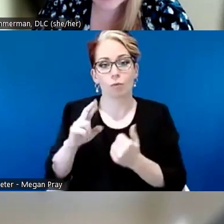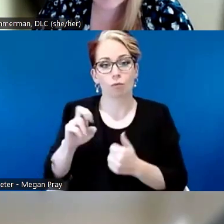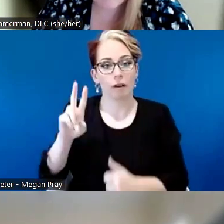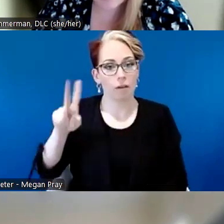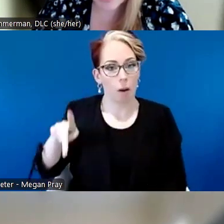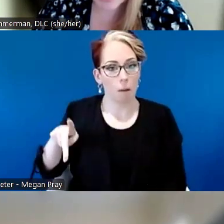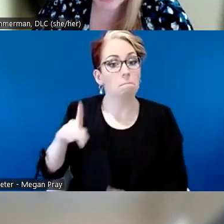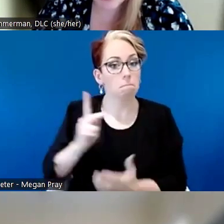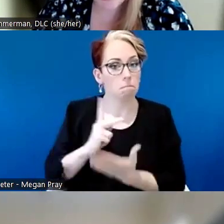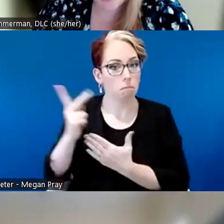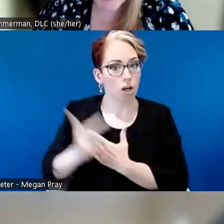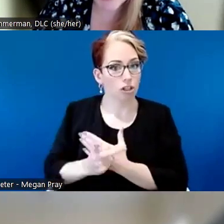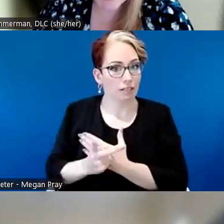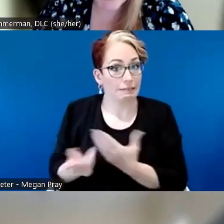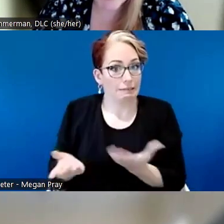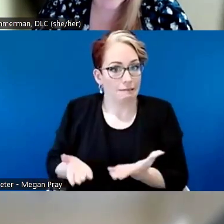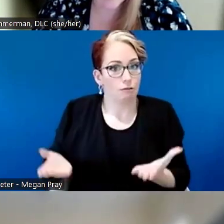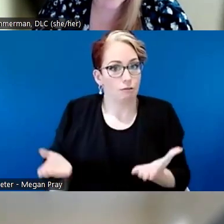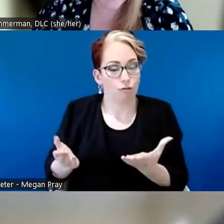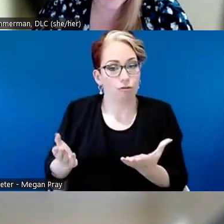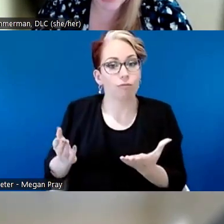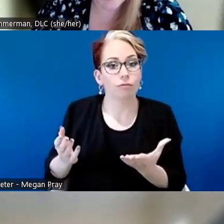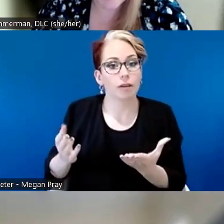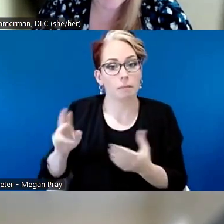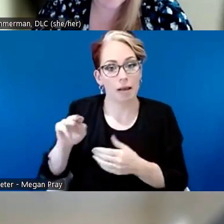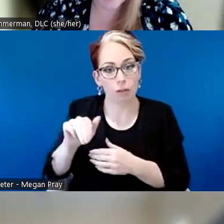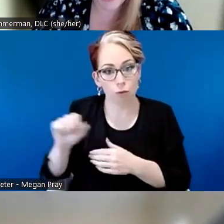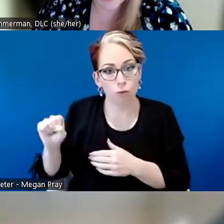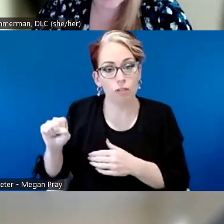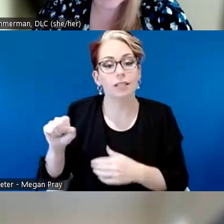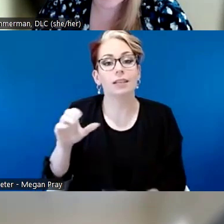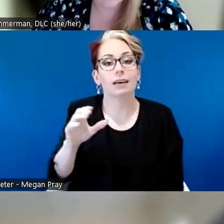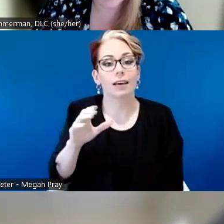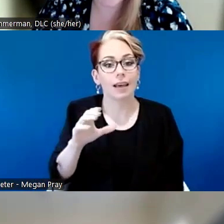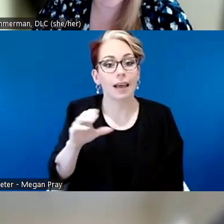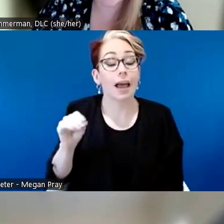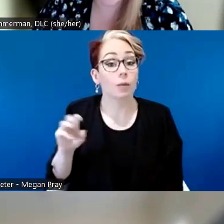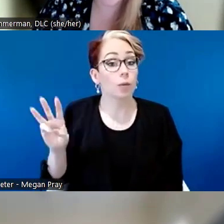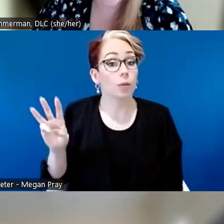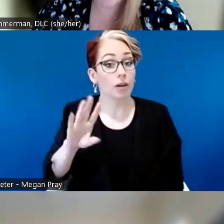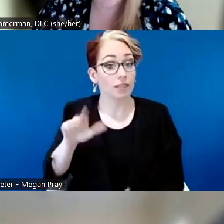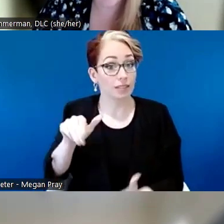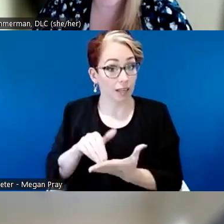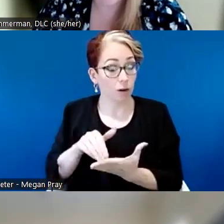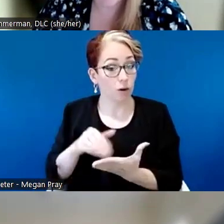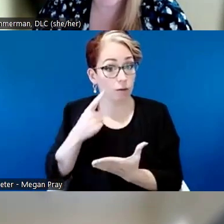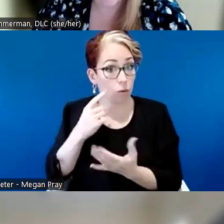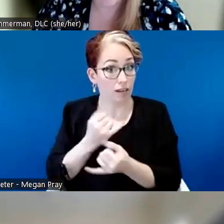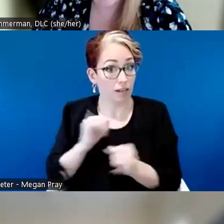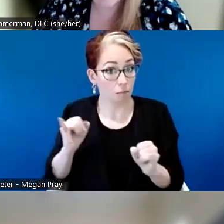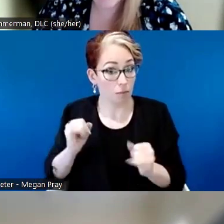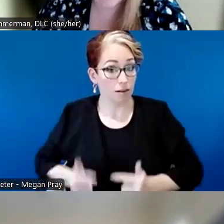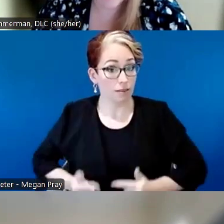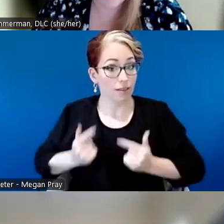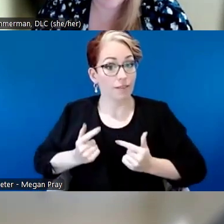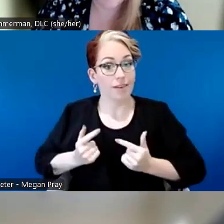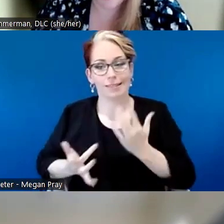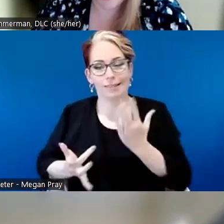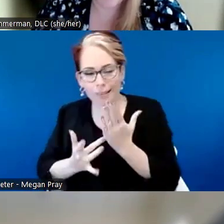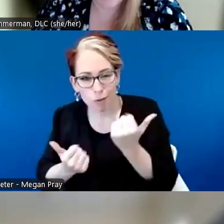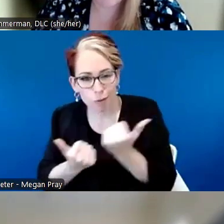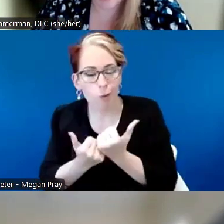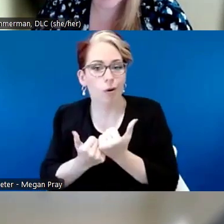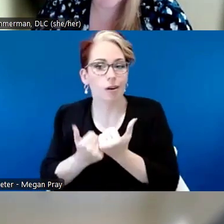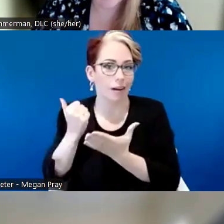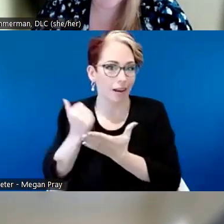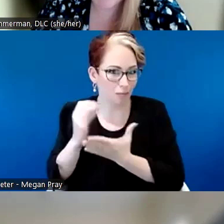the state level, and Metro West Center for Independent Living provides lots of technical support and manages our website.